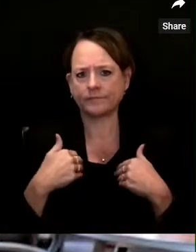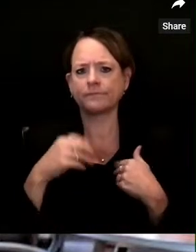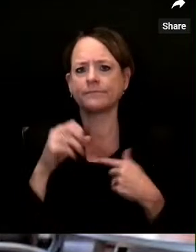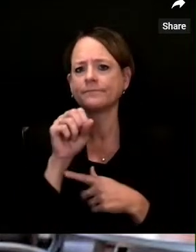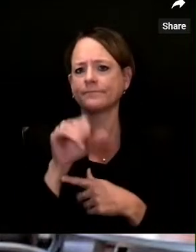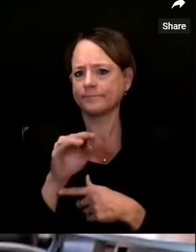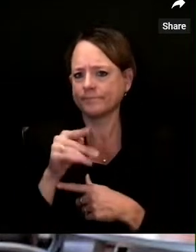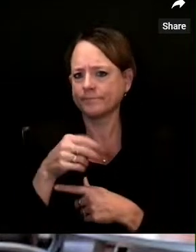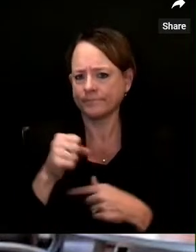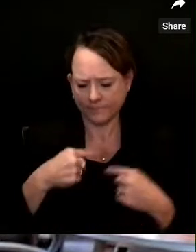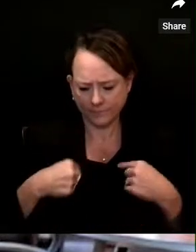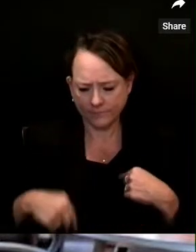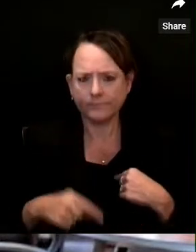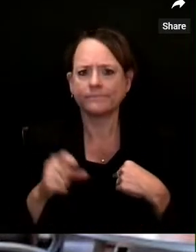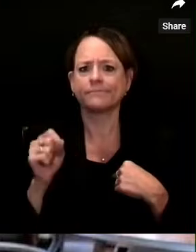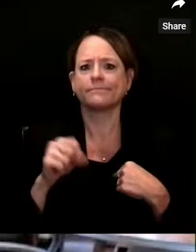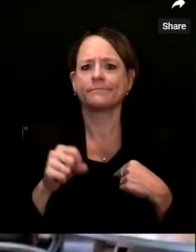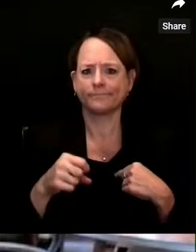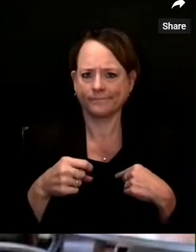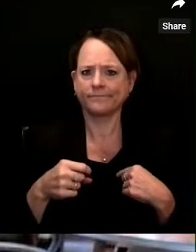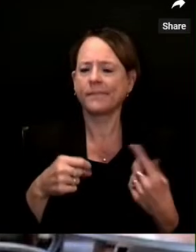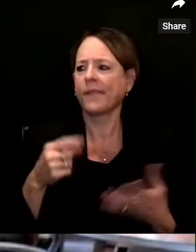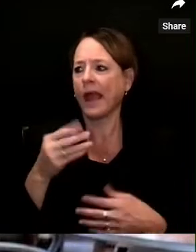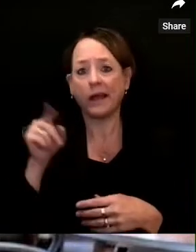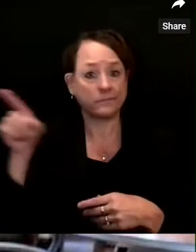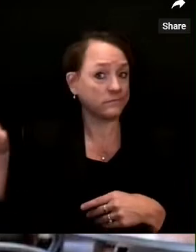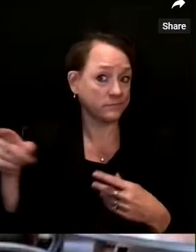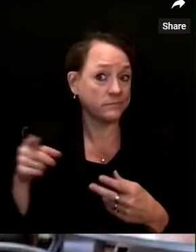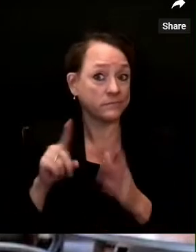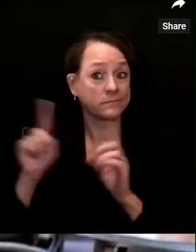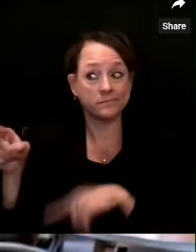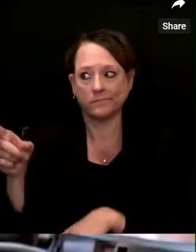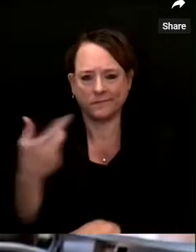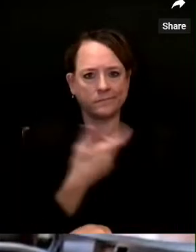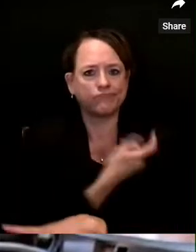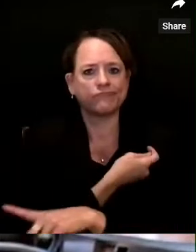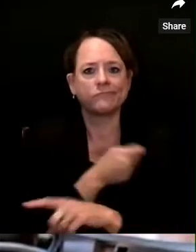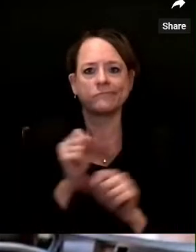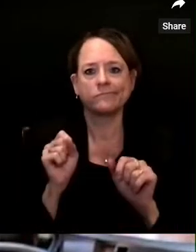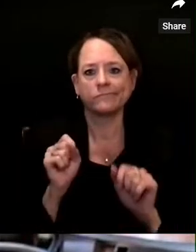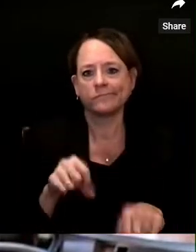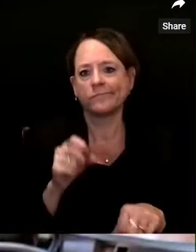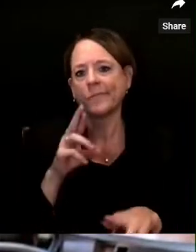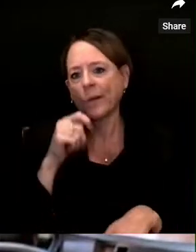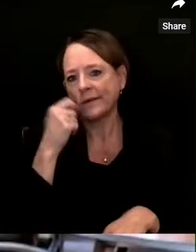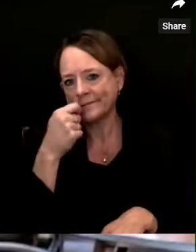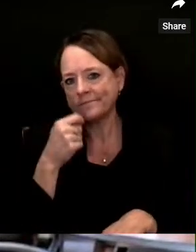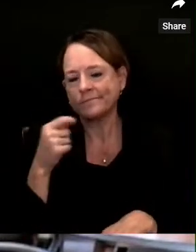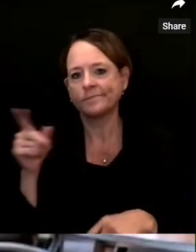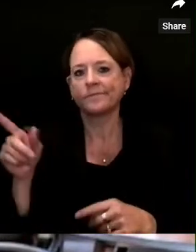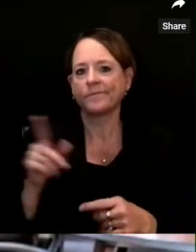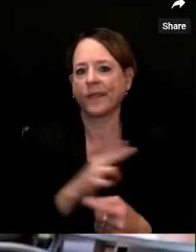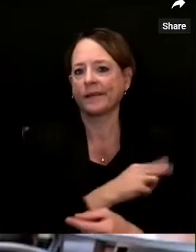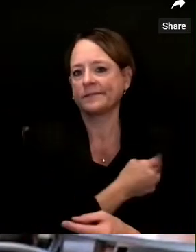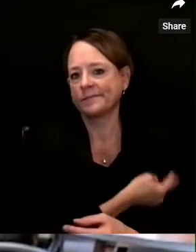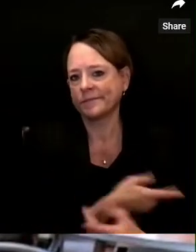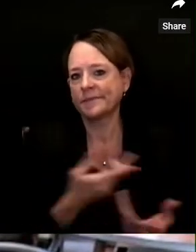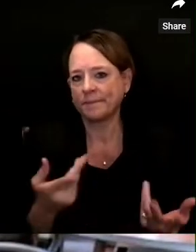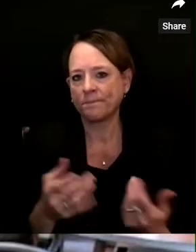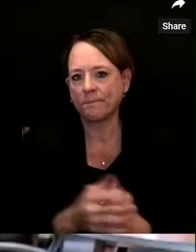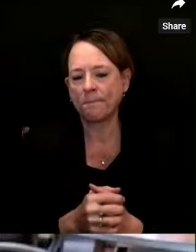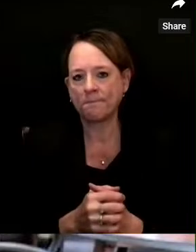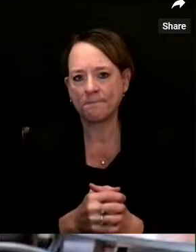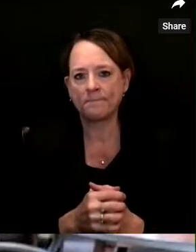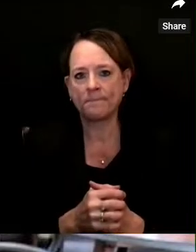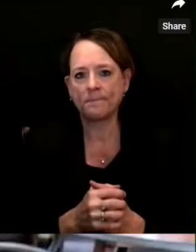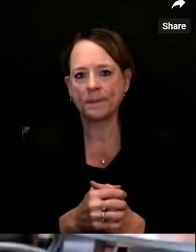provider. So, and now of course we have a widespread testing program that has rolled out in our K-12